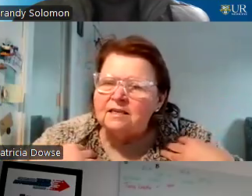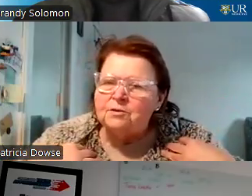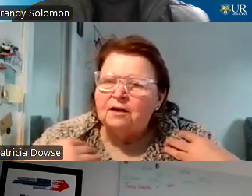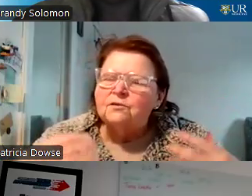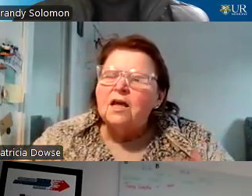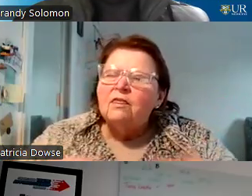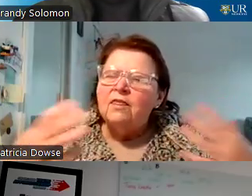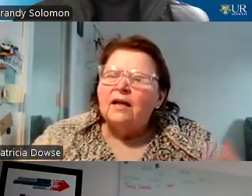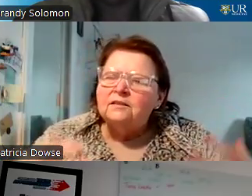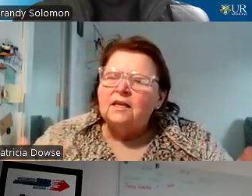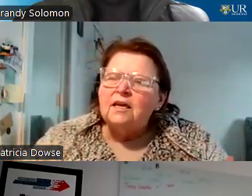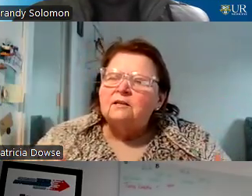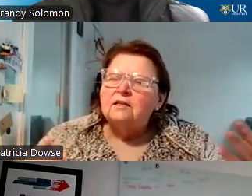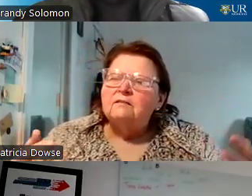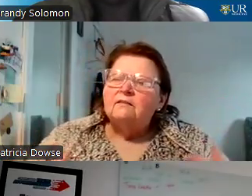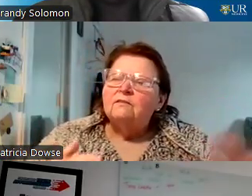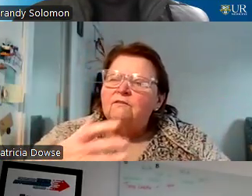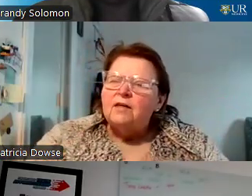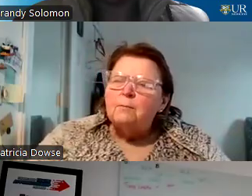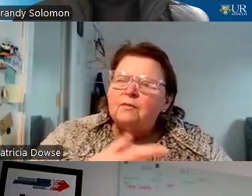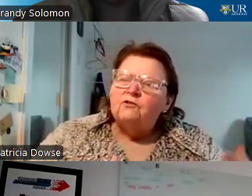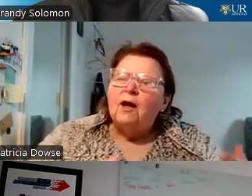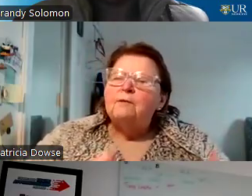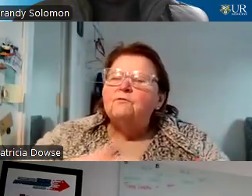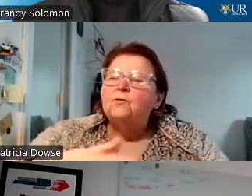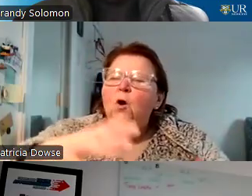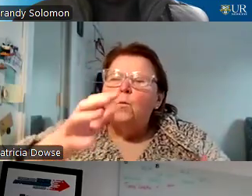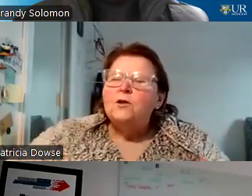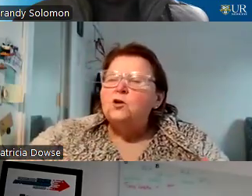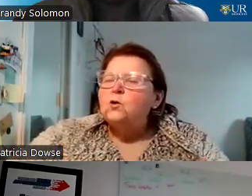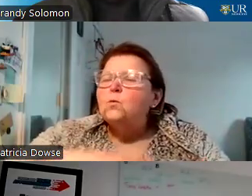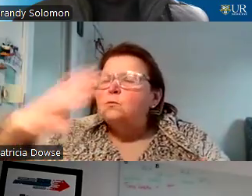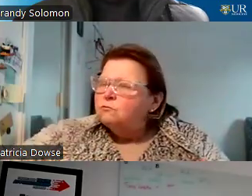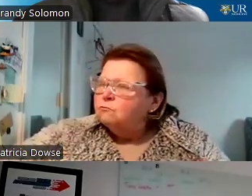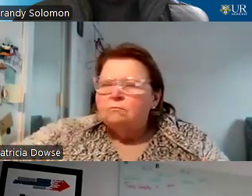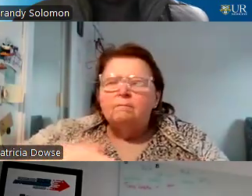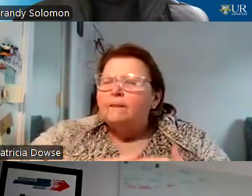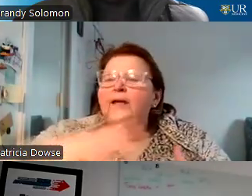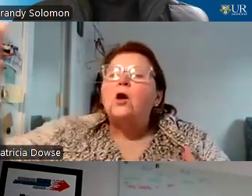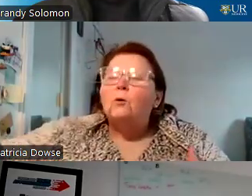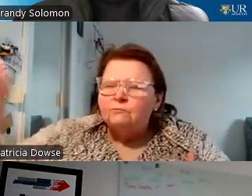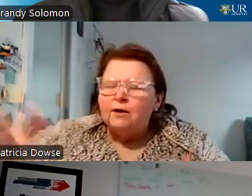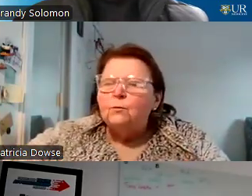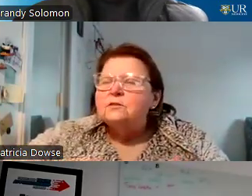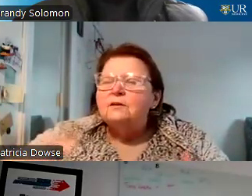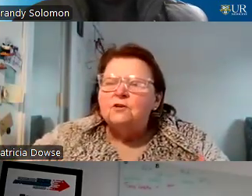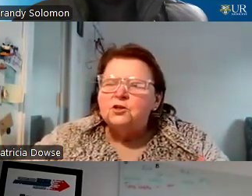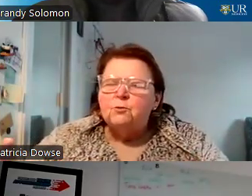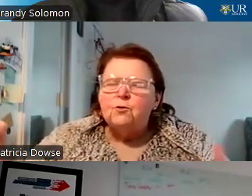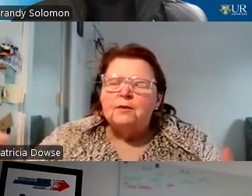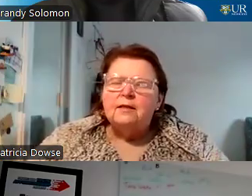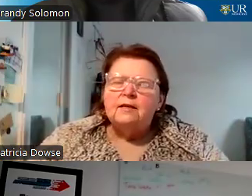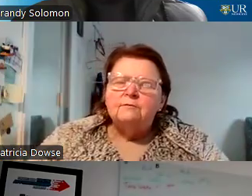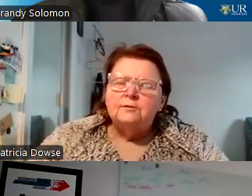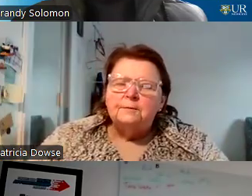they see themselves? That's the key to the success of them on the job and for when you let go, right? Once they finish